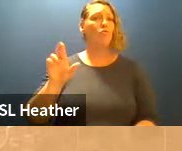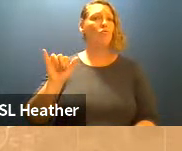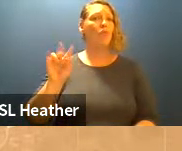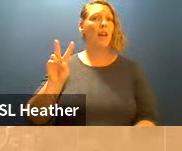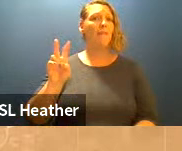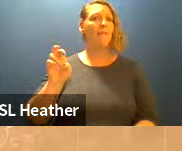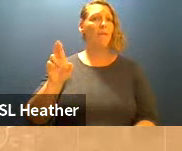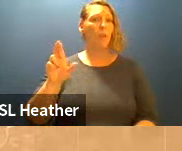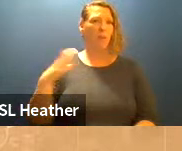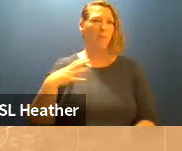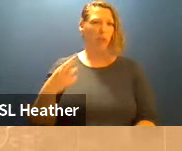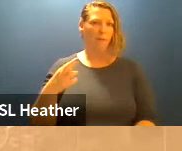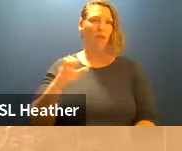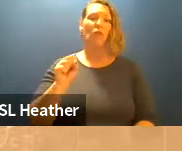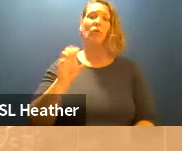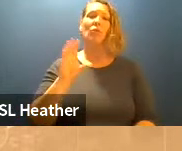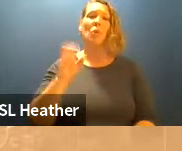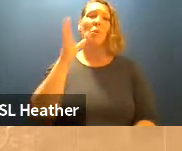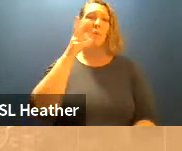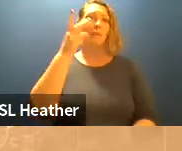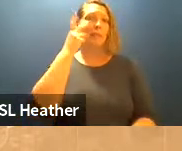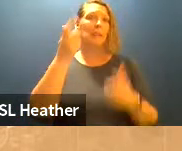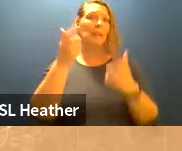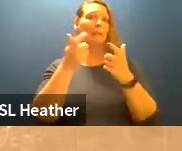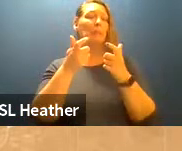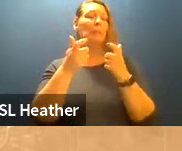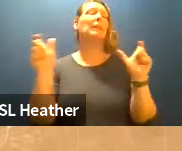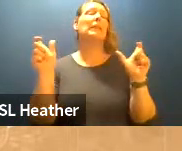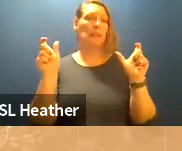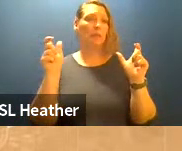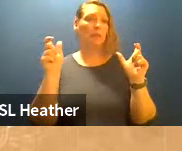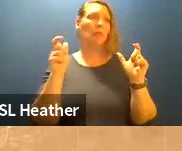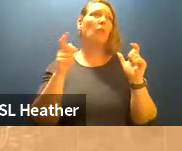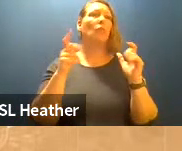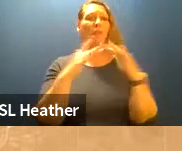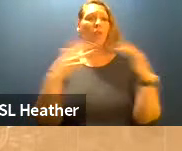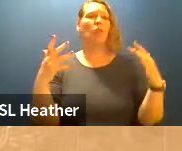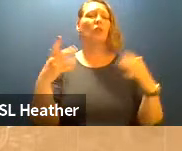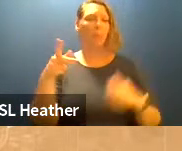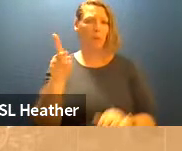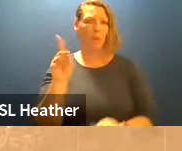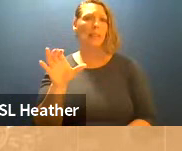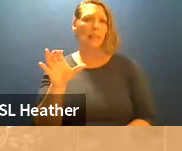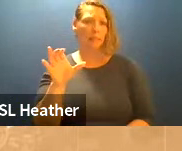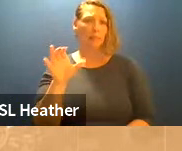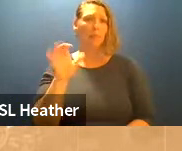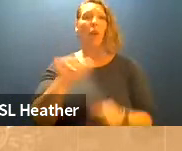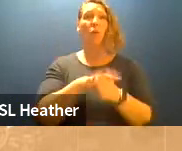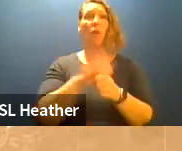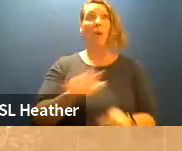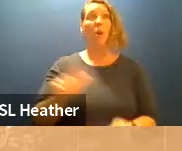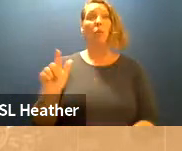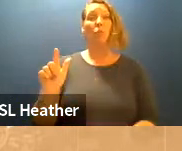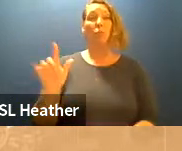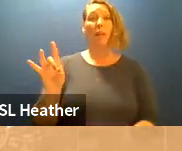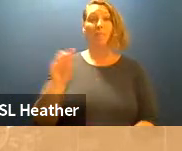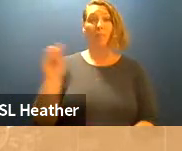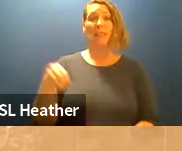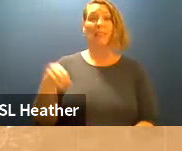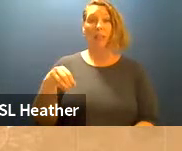concentrations there of communities of color that are more diverse generally than the region, where the region is about 28%, like I